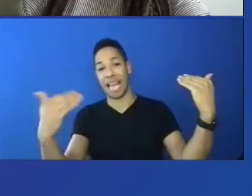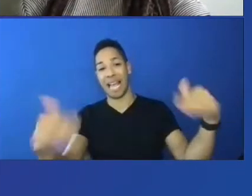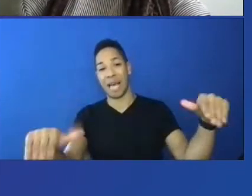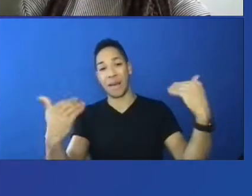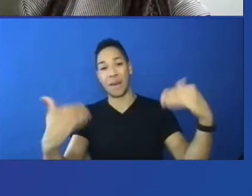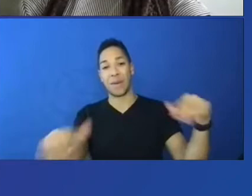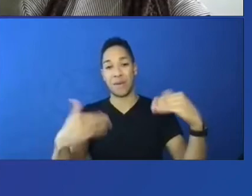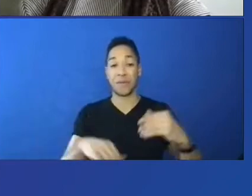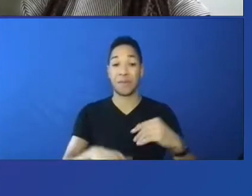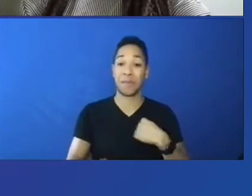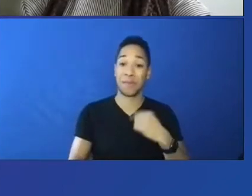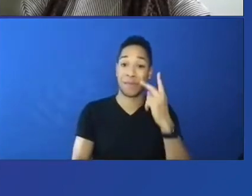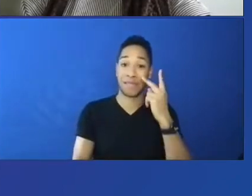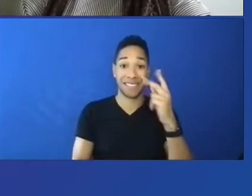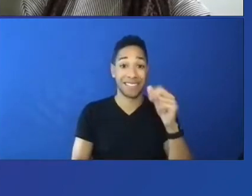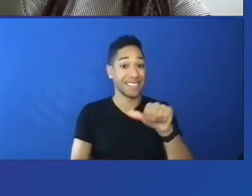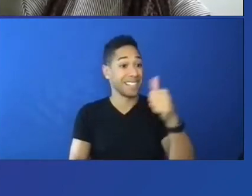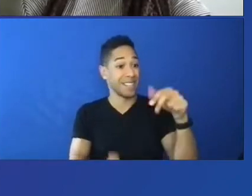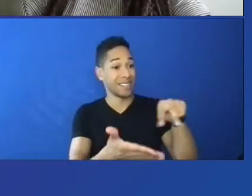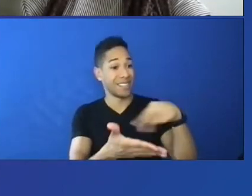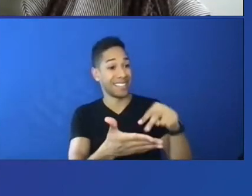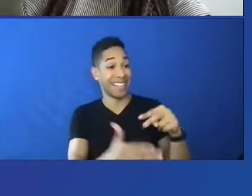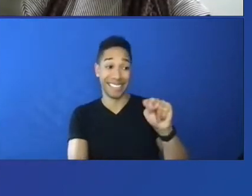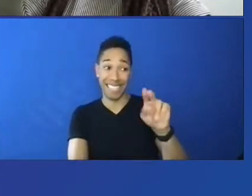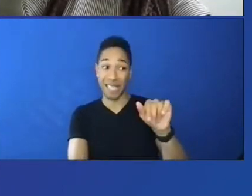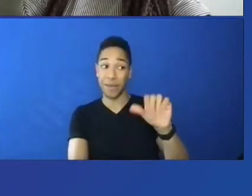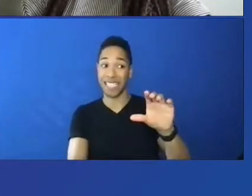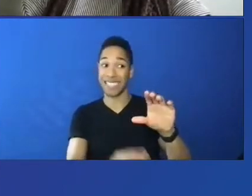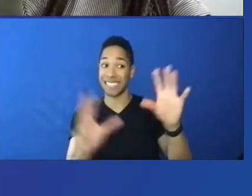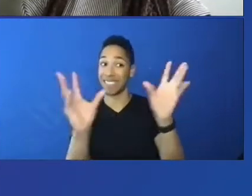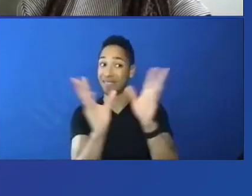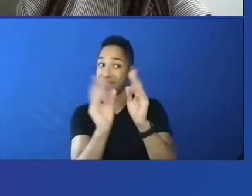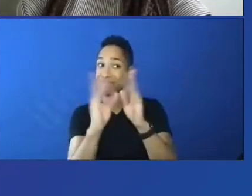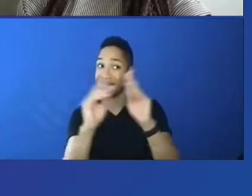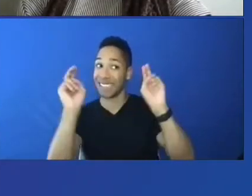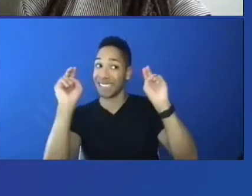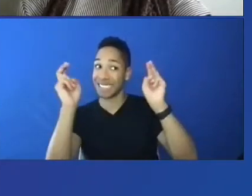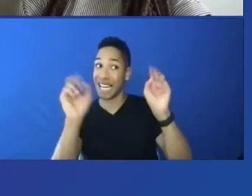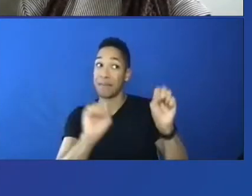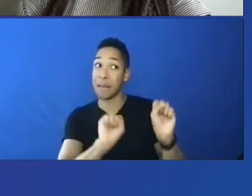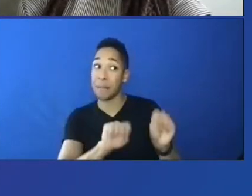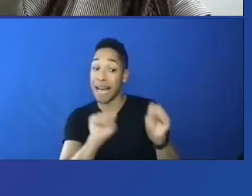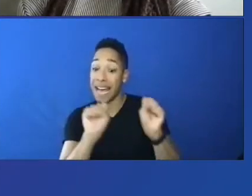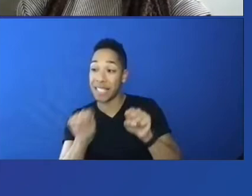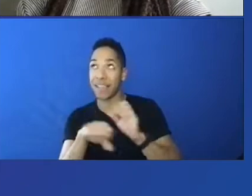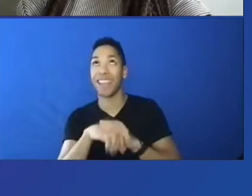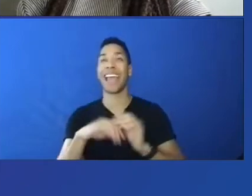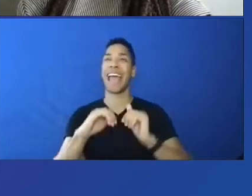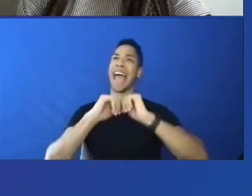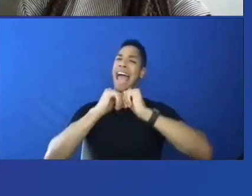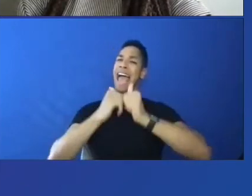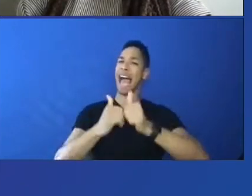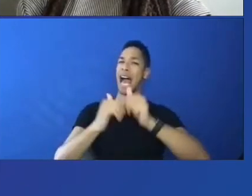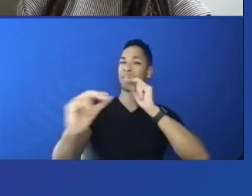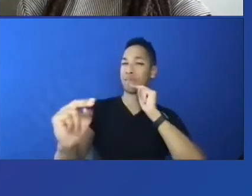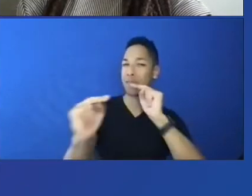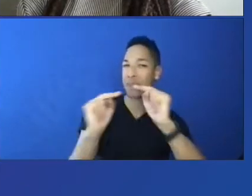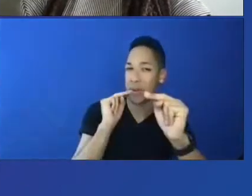Well, I see another dance from NYC session in the future, like how to